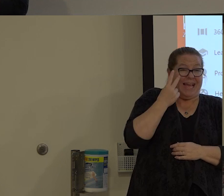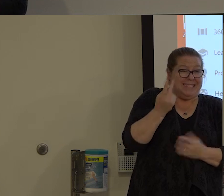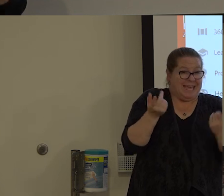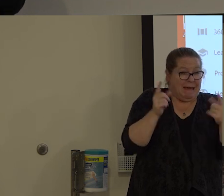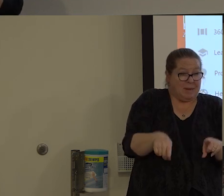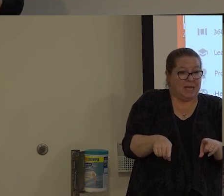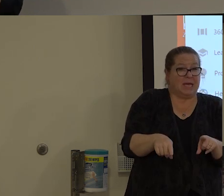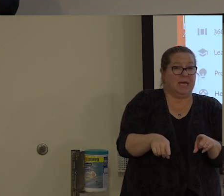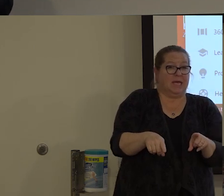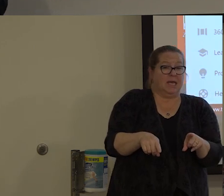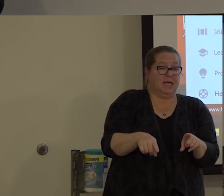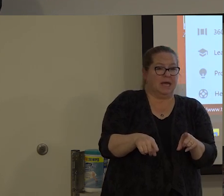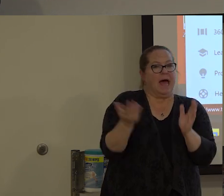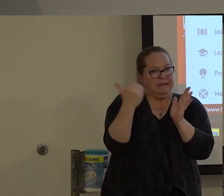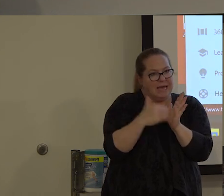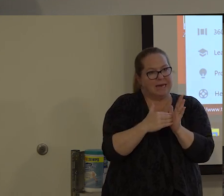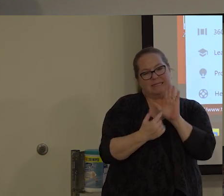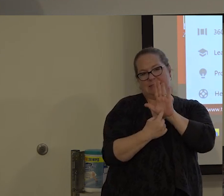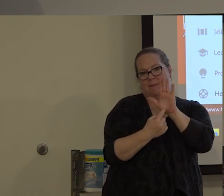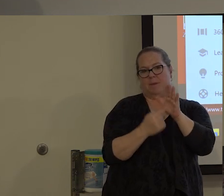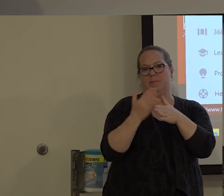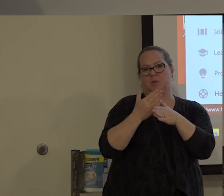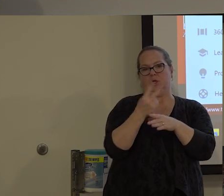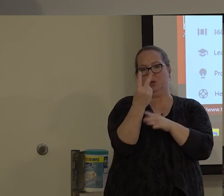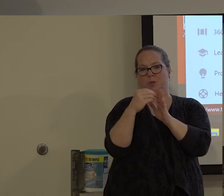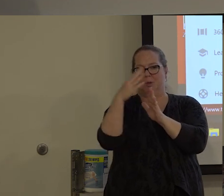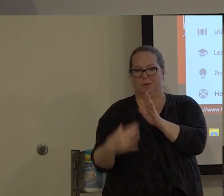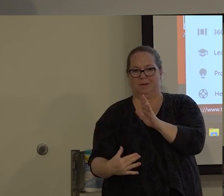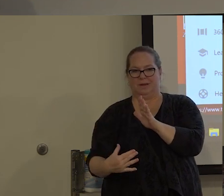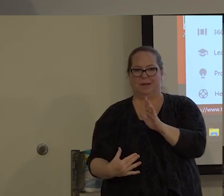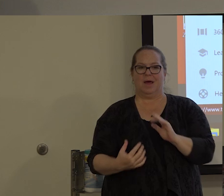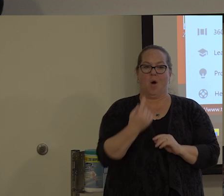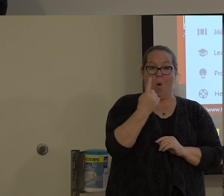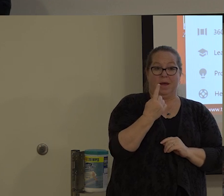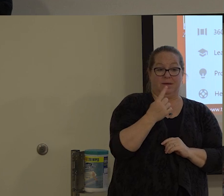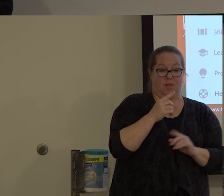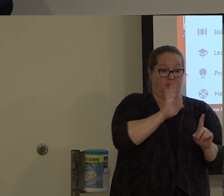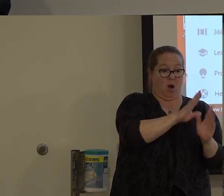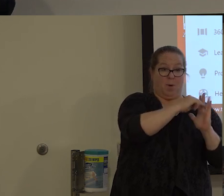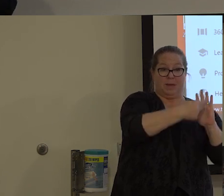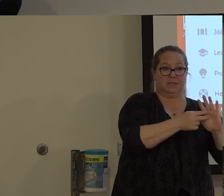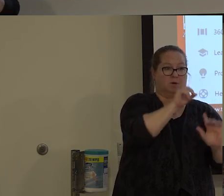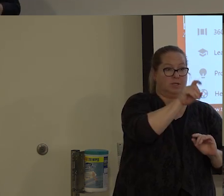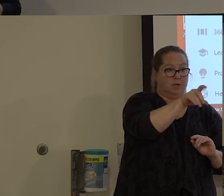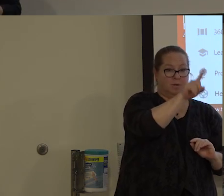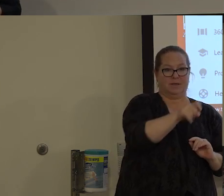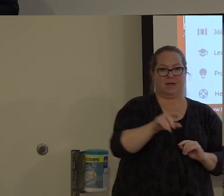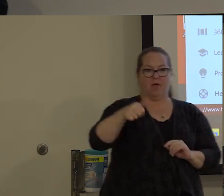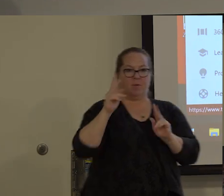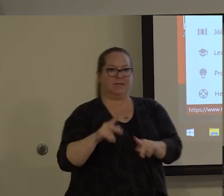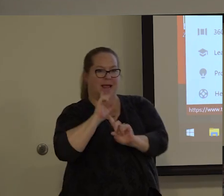this is, again, this could be an example between two students, like maybe one student's asking a question, the other one's coming back, and then the instructor is